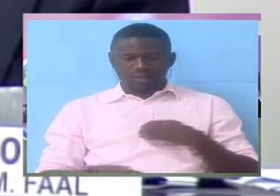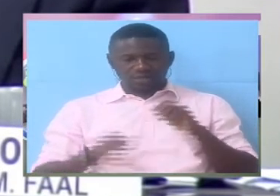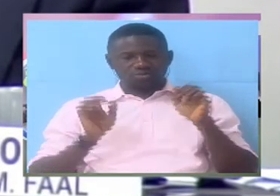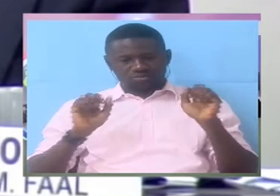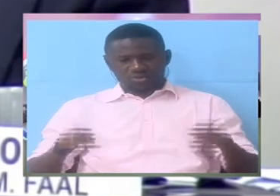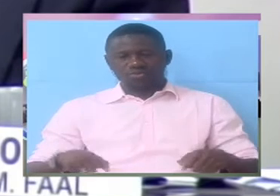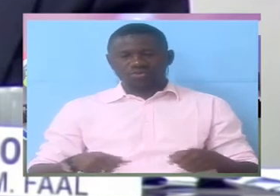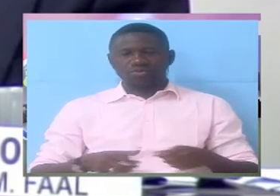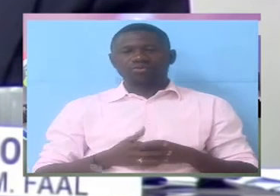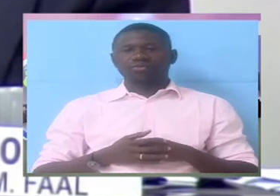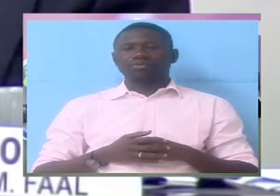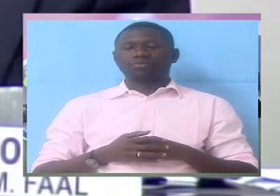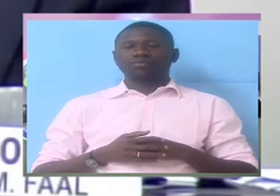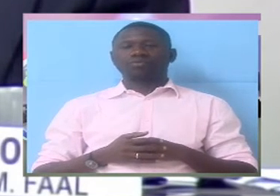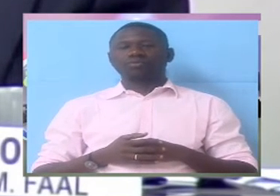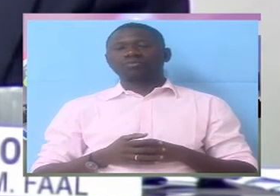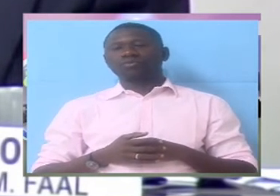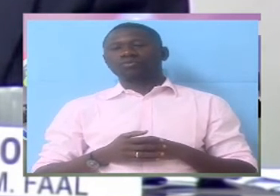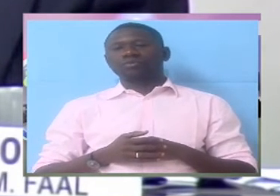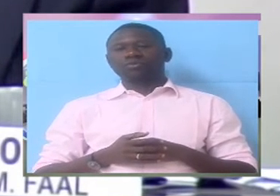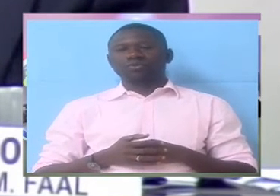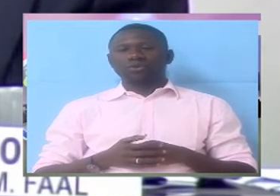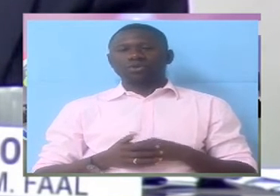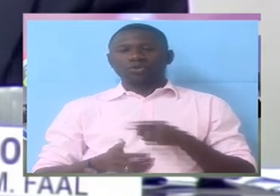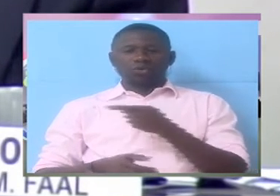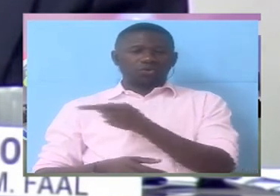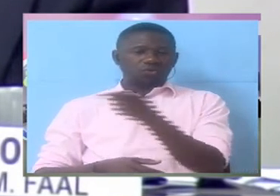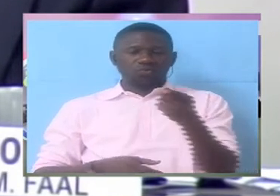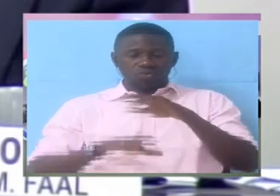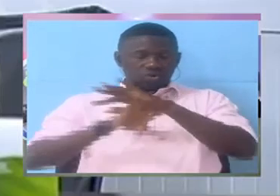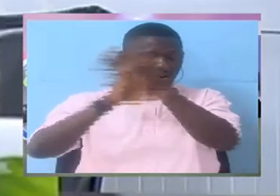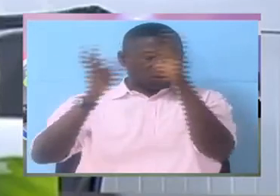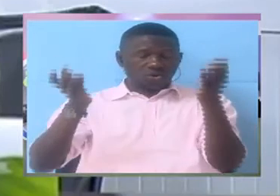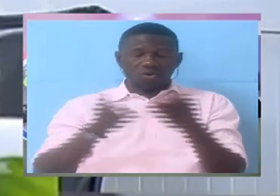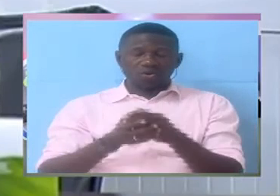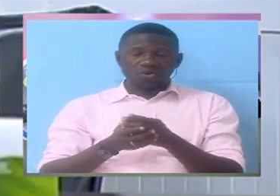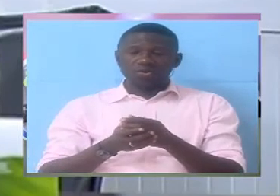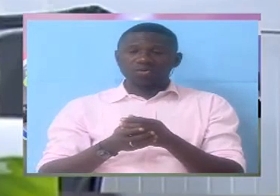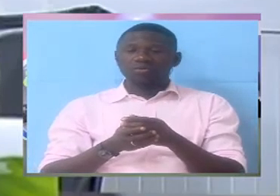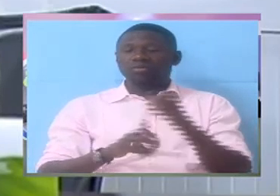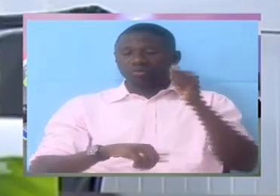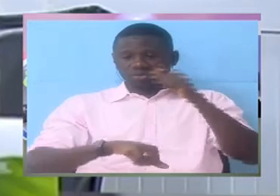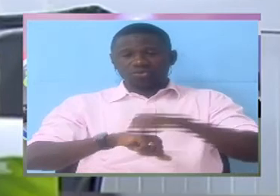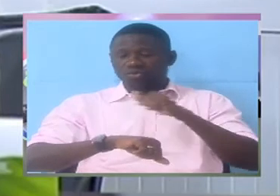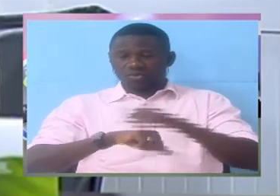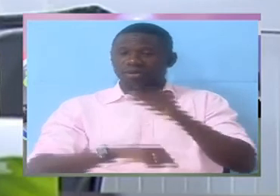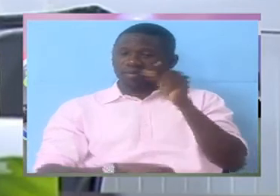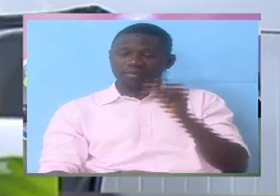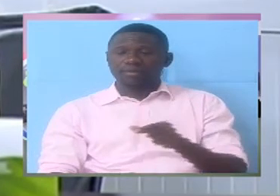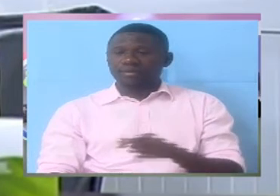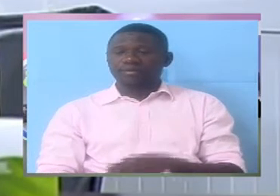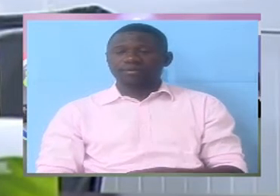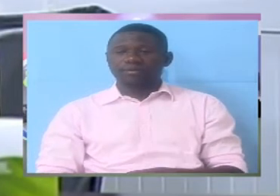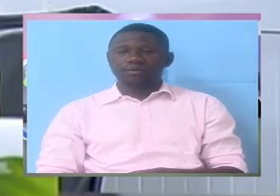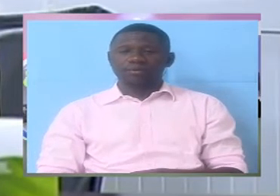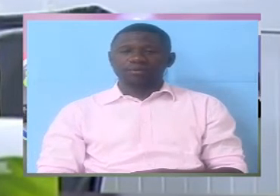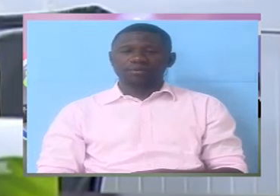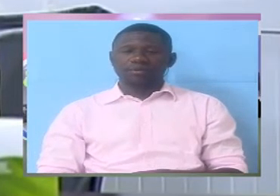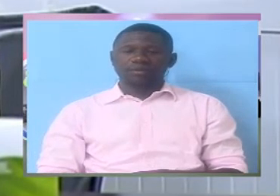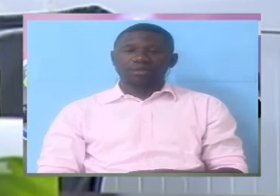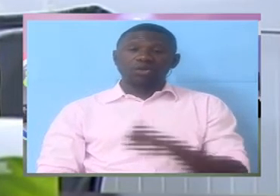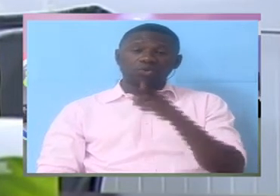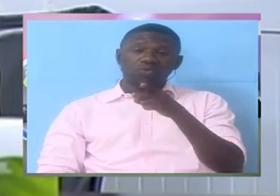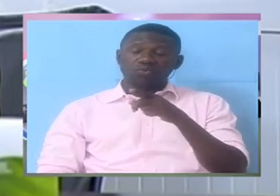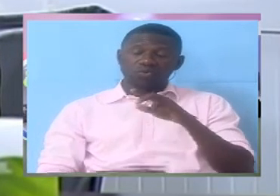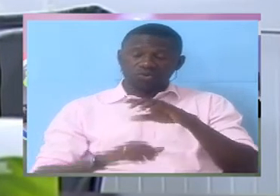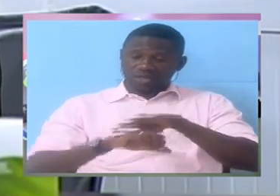Council. Wasike Council. You all were torturers. Tor be mole de mialan ko tajire la le malti. You'll arrest people and